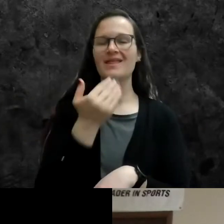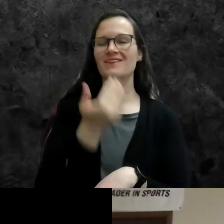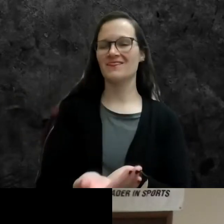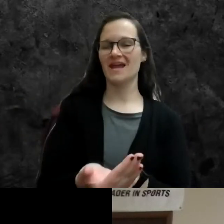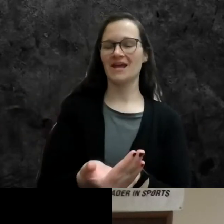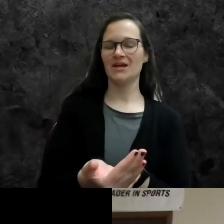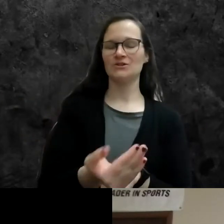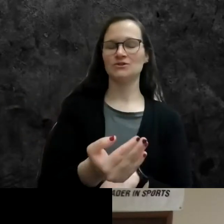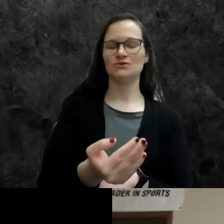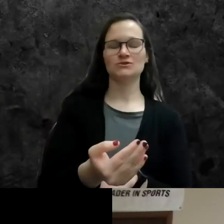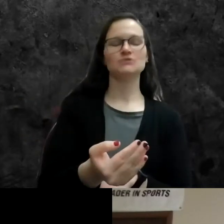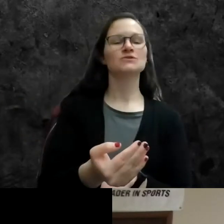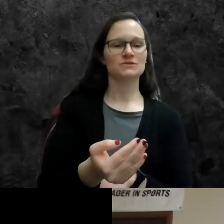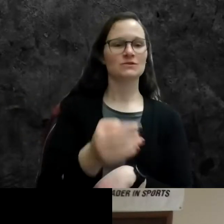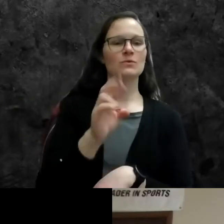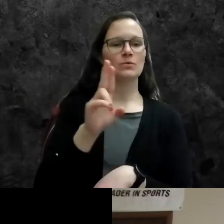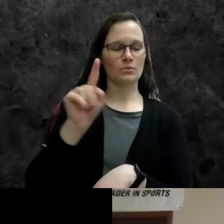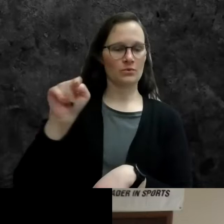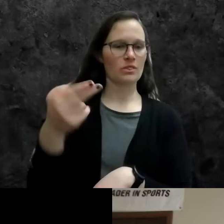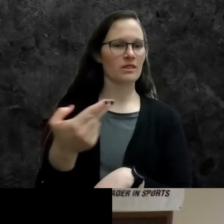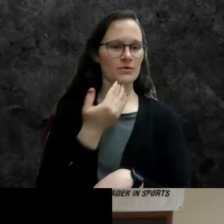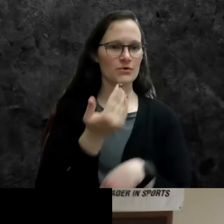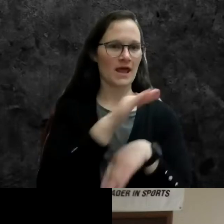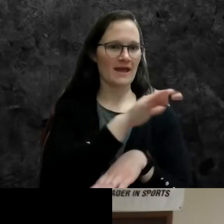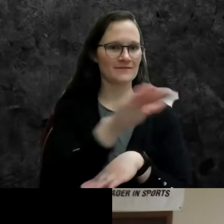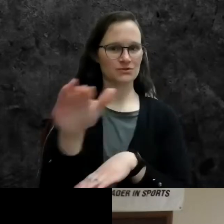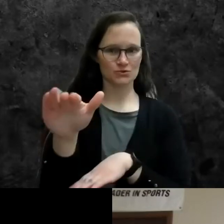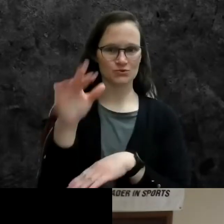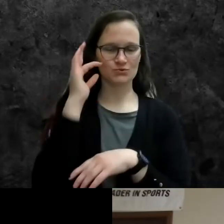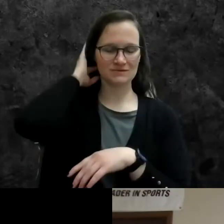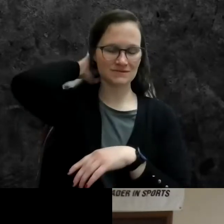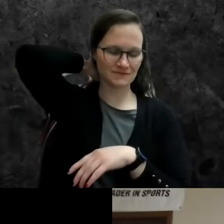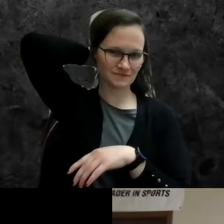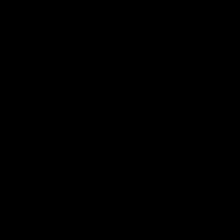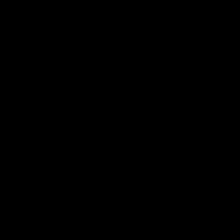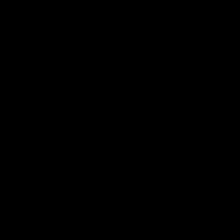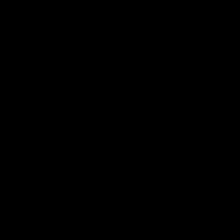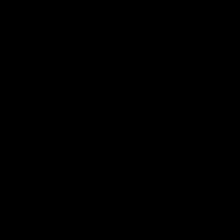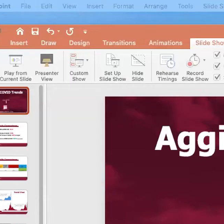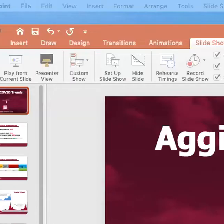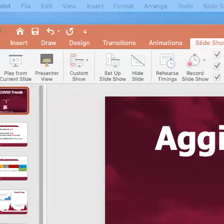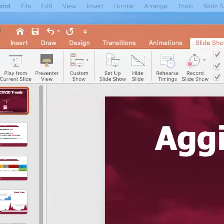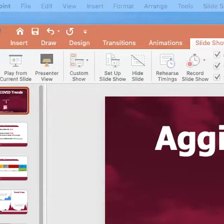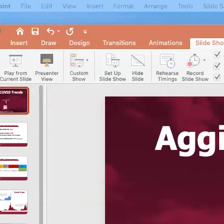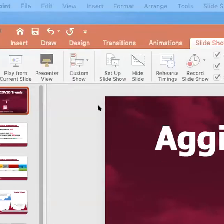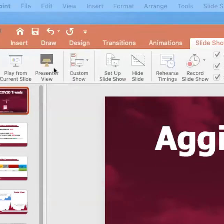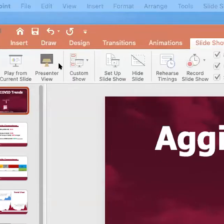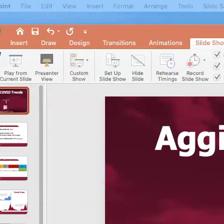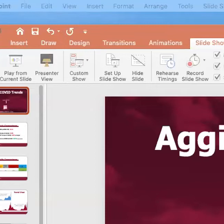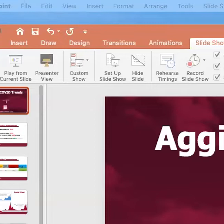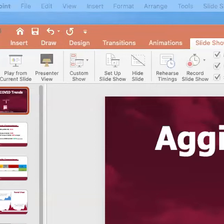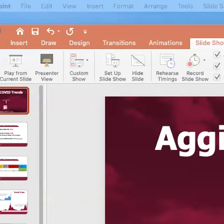Johnston, and good afternoon, Aggies. Let's go ahead and get started with some of our data as mentioned. So we'll take a look